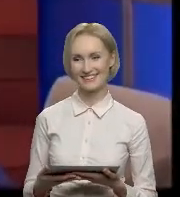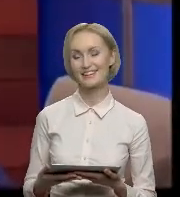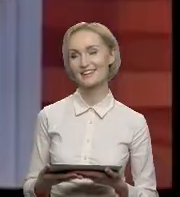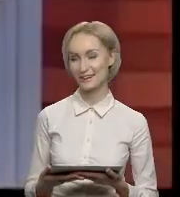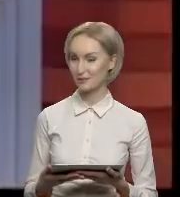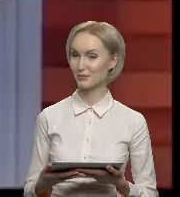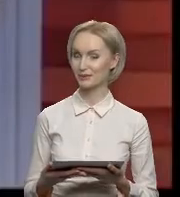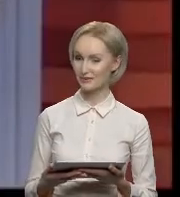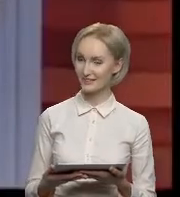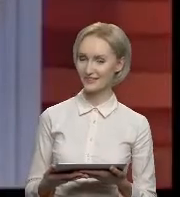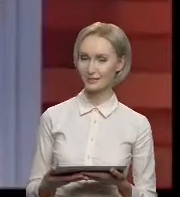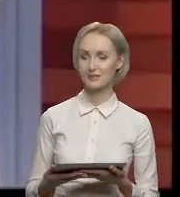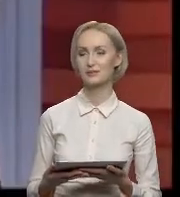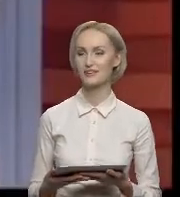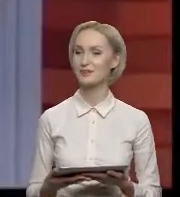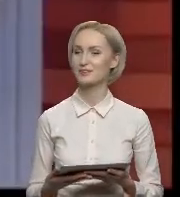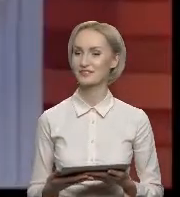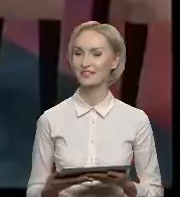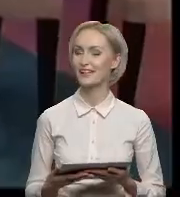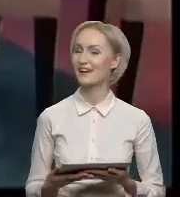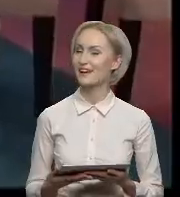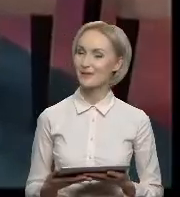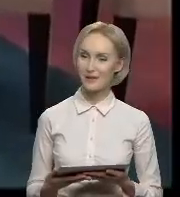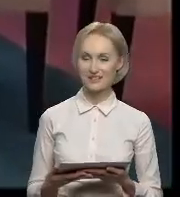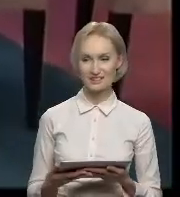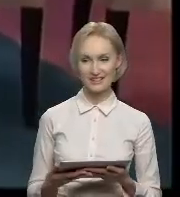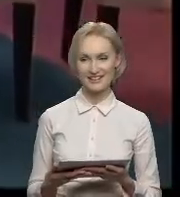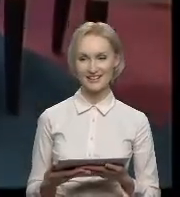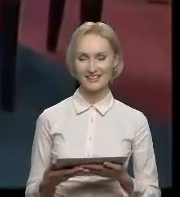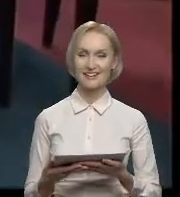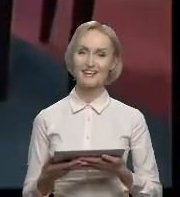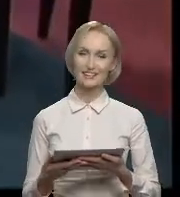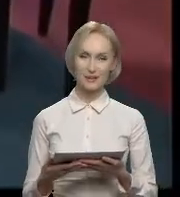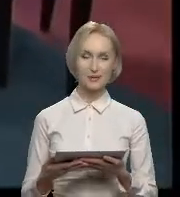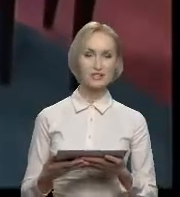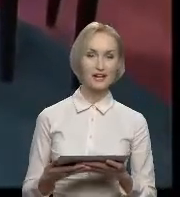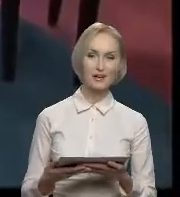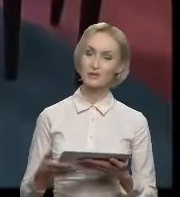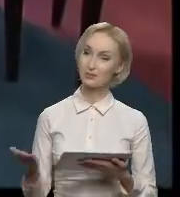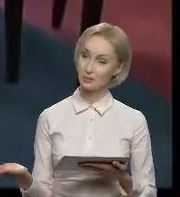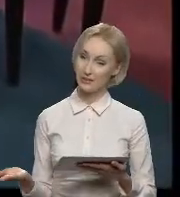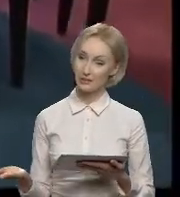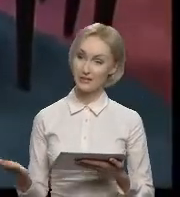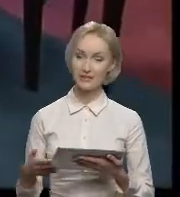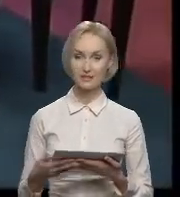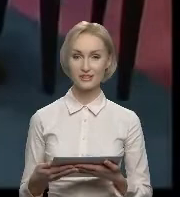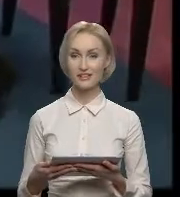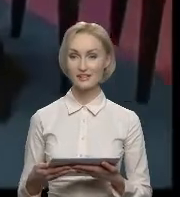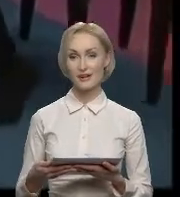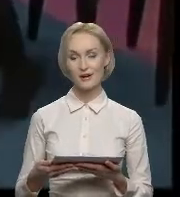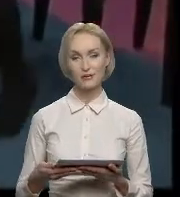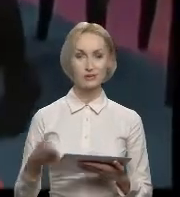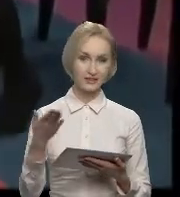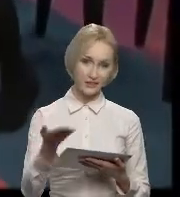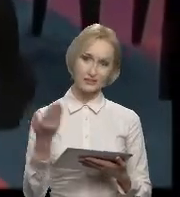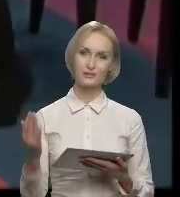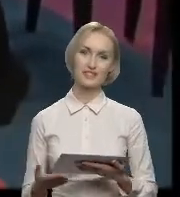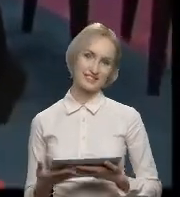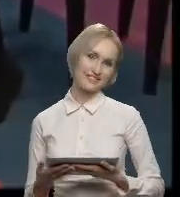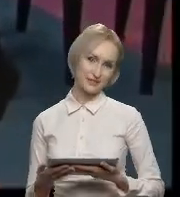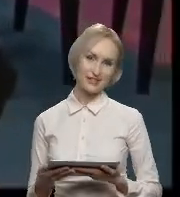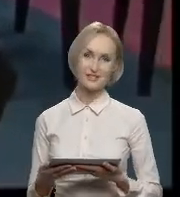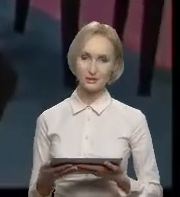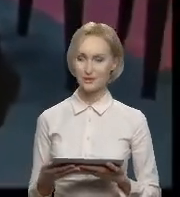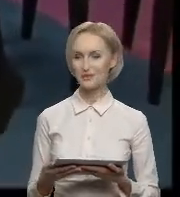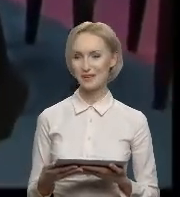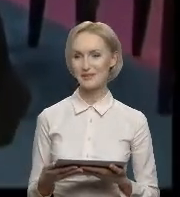walk secret together. Don't go there. I know Devin's for have a seat, honey. I know okay, he's just because you my job is to protect don't mean nothing. I've been asking since break. My job